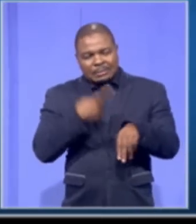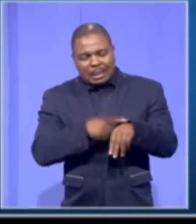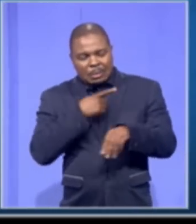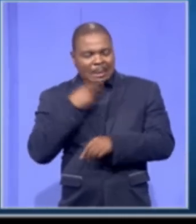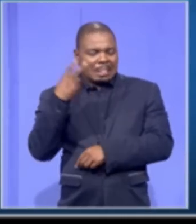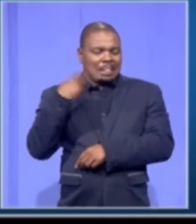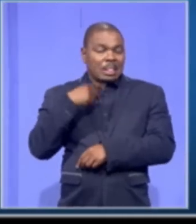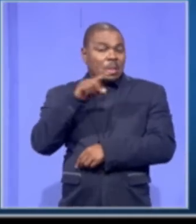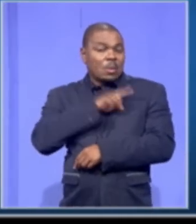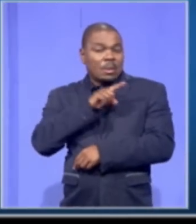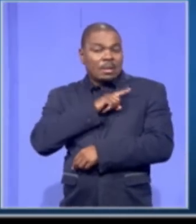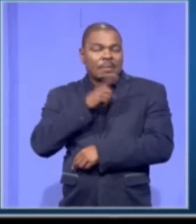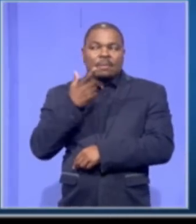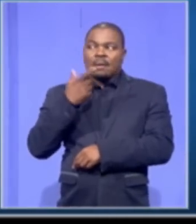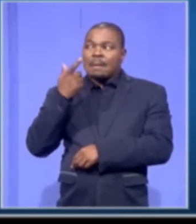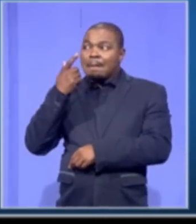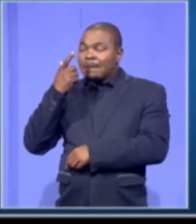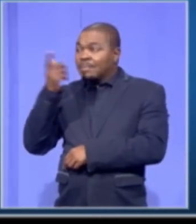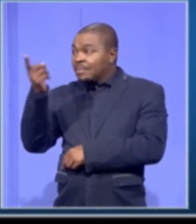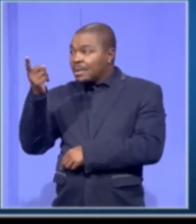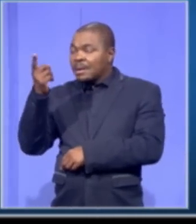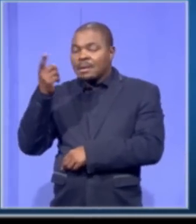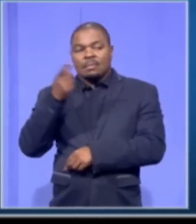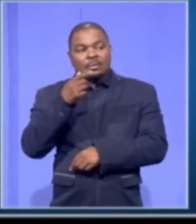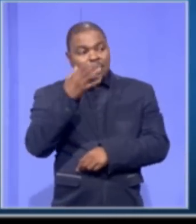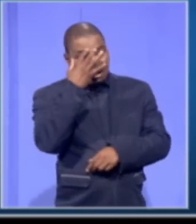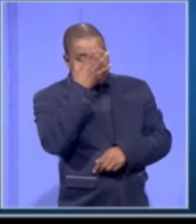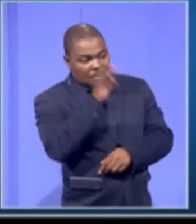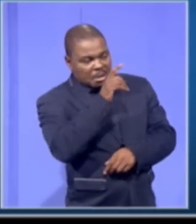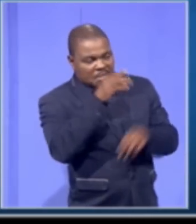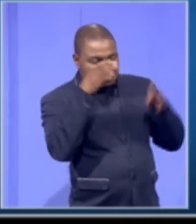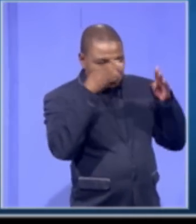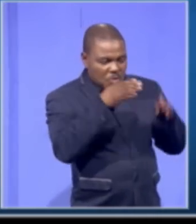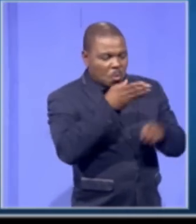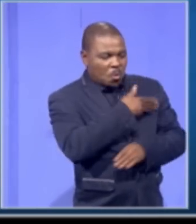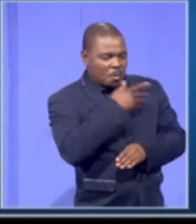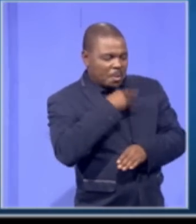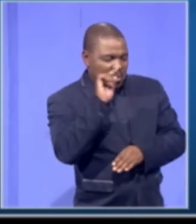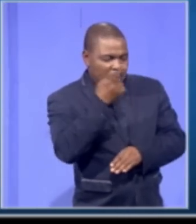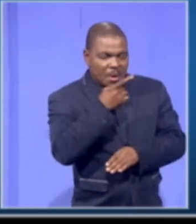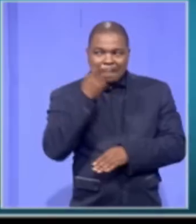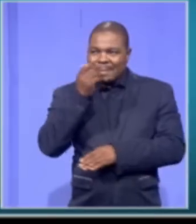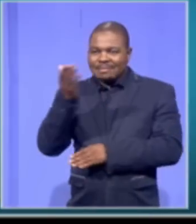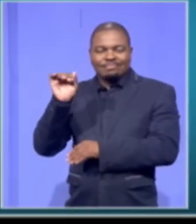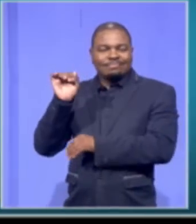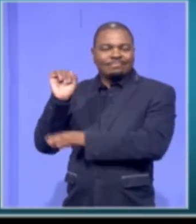ge mmušo o nea basadi tokelo goba šedi go fetiša banna.